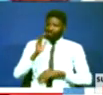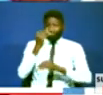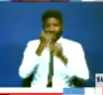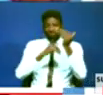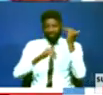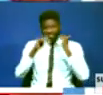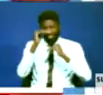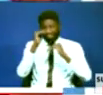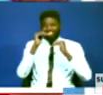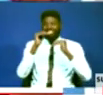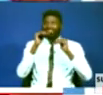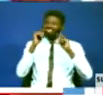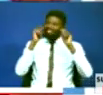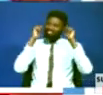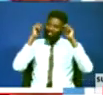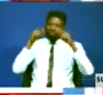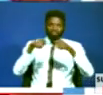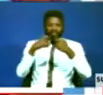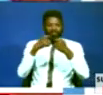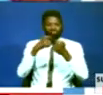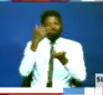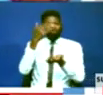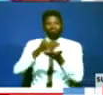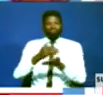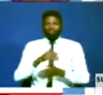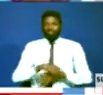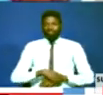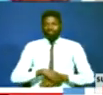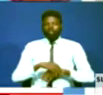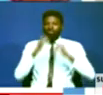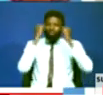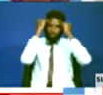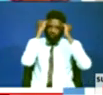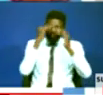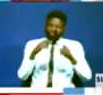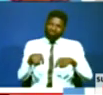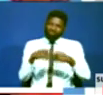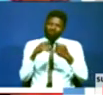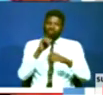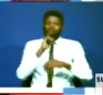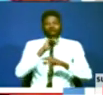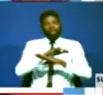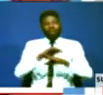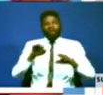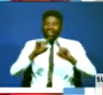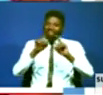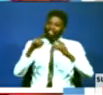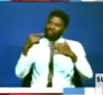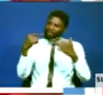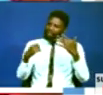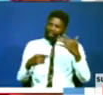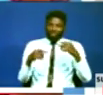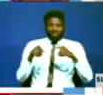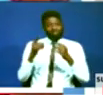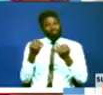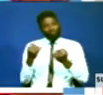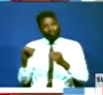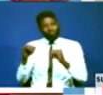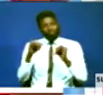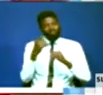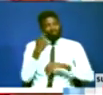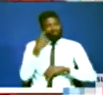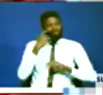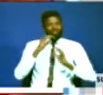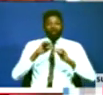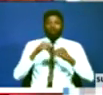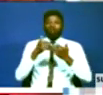students would come and paralyze. They say there are no exams, there is no this. A lot of commotion here. He had to try to see how to